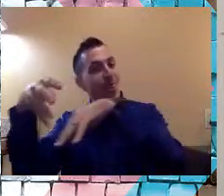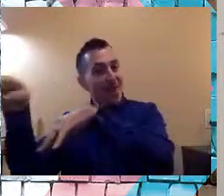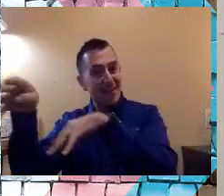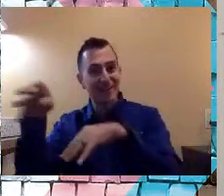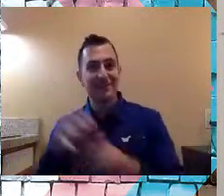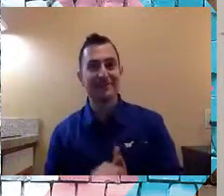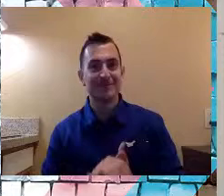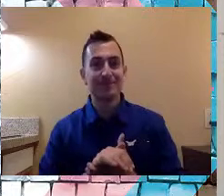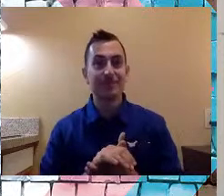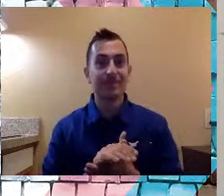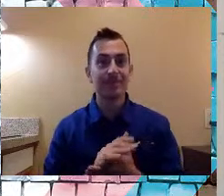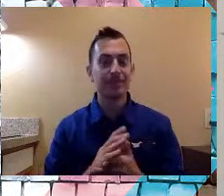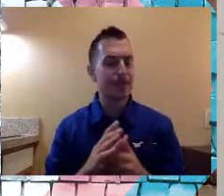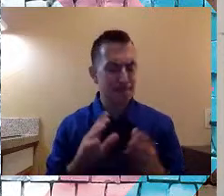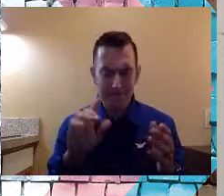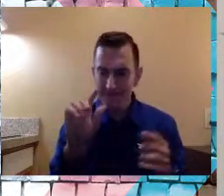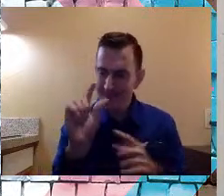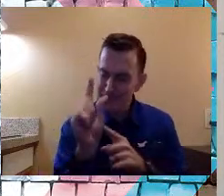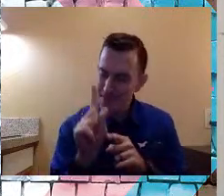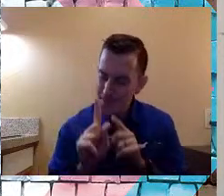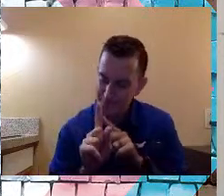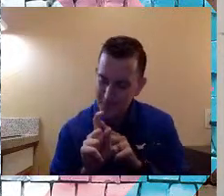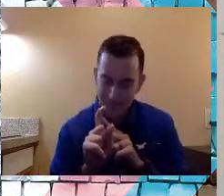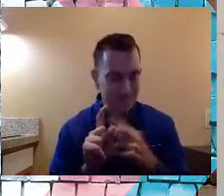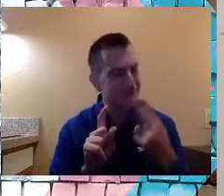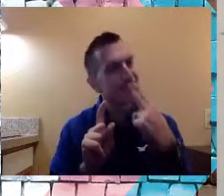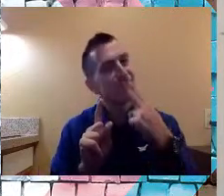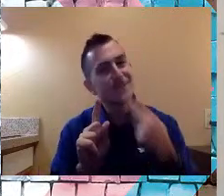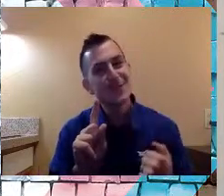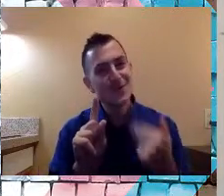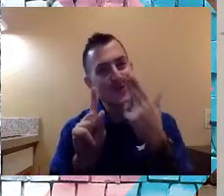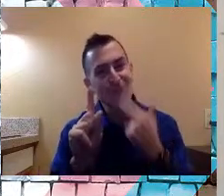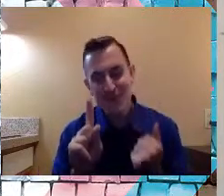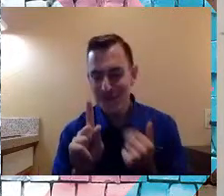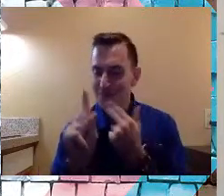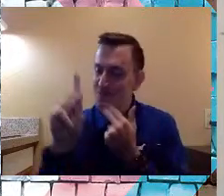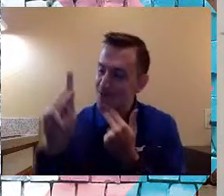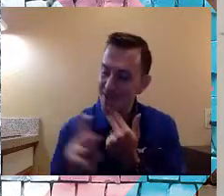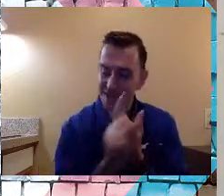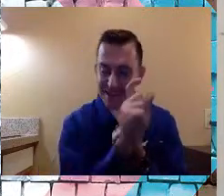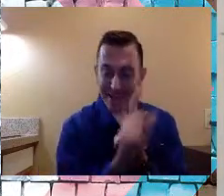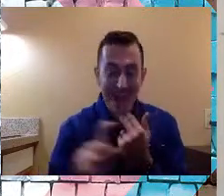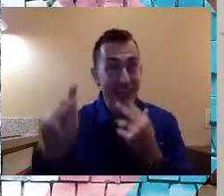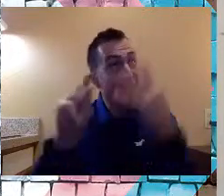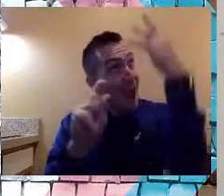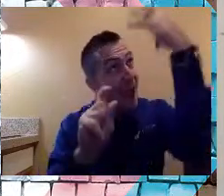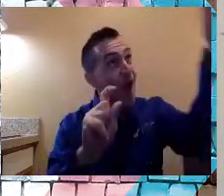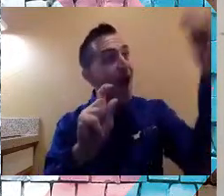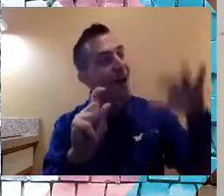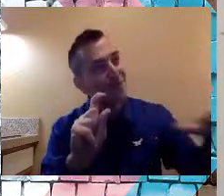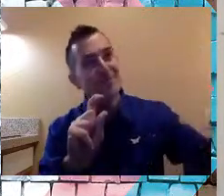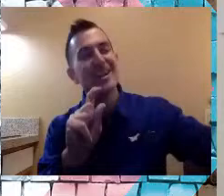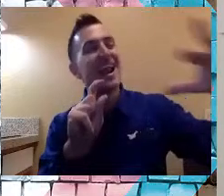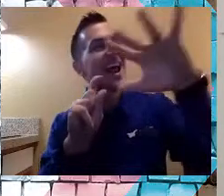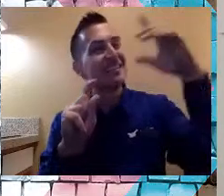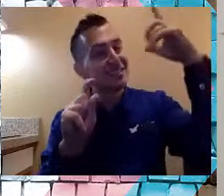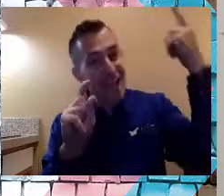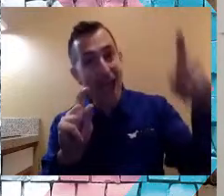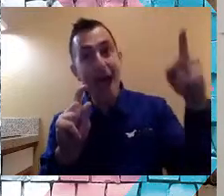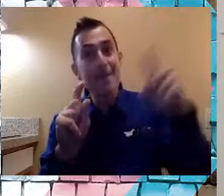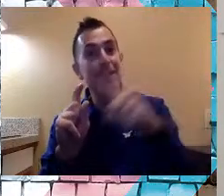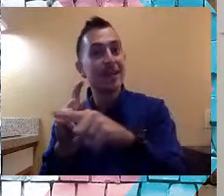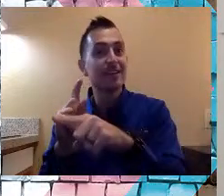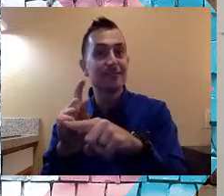You might be small, one tiny sprout, learning new things when you're out and about. You might